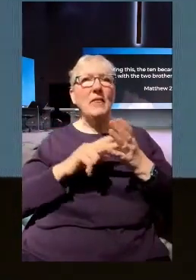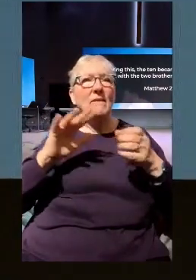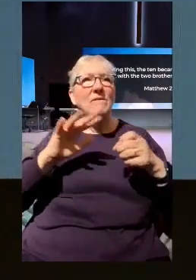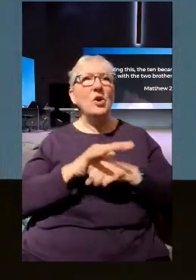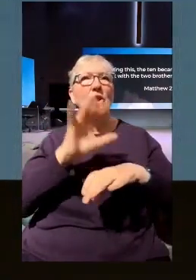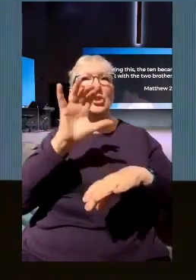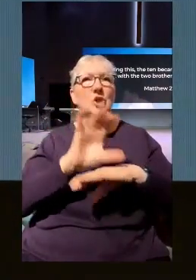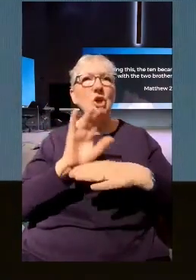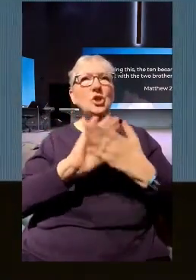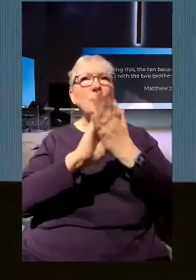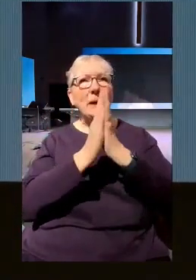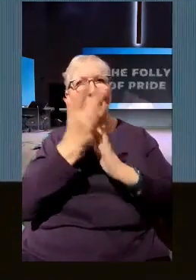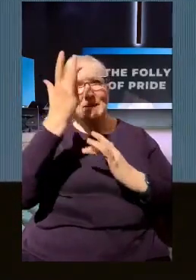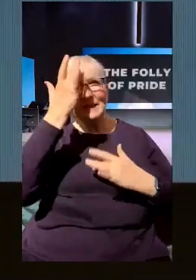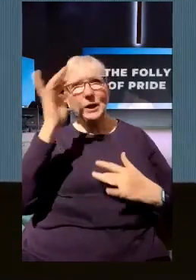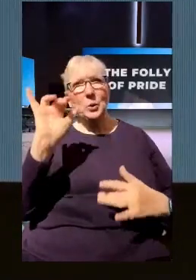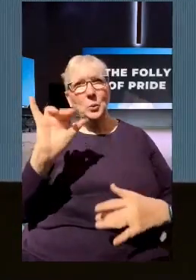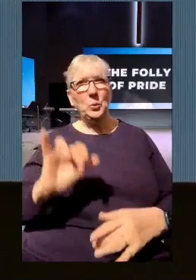But here's the thing.